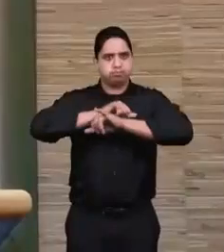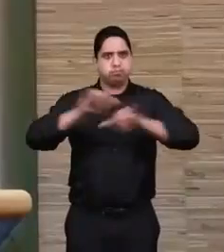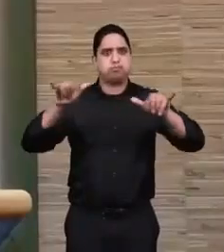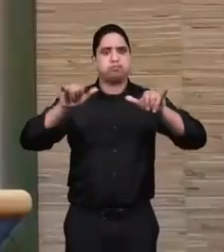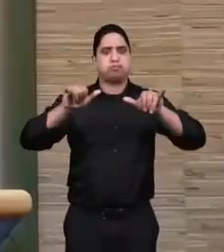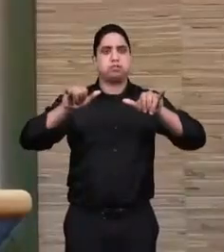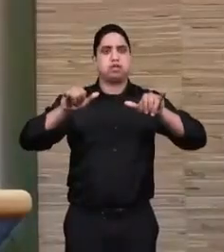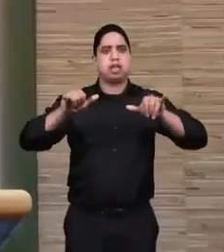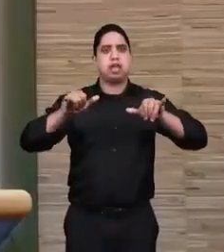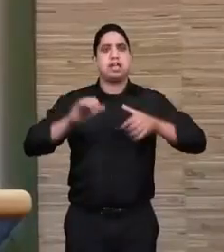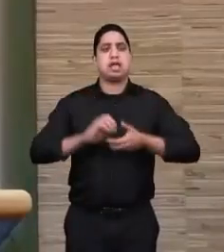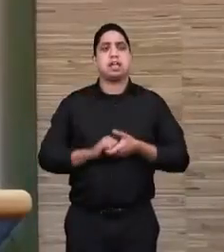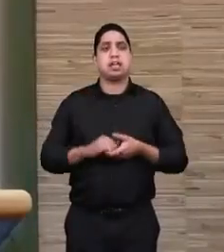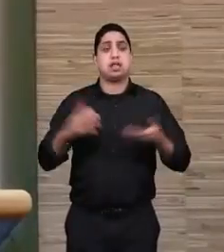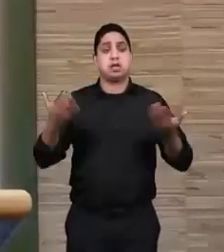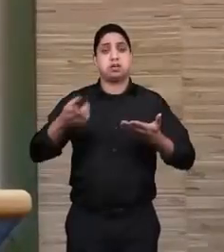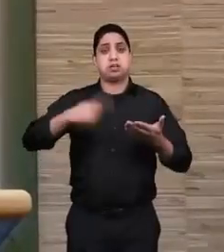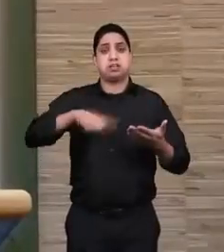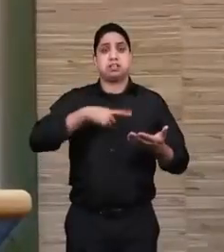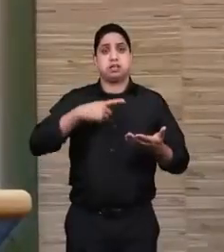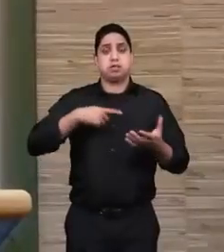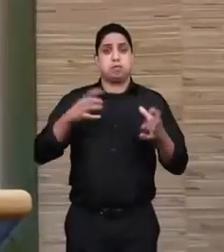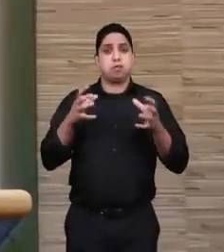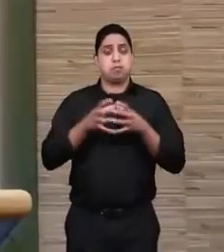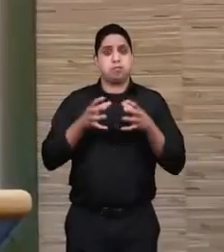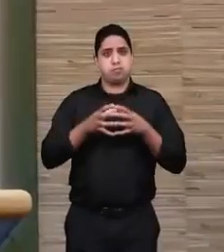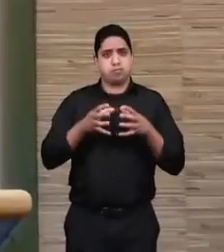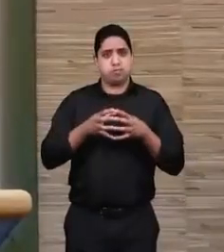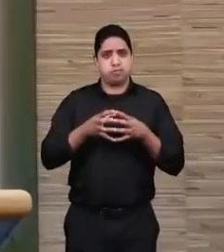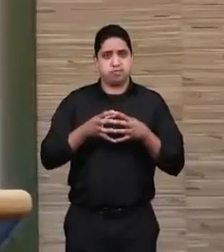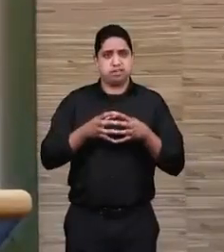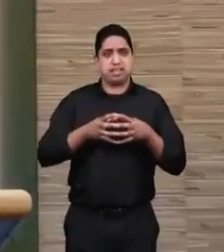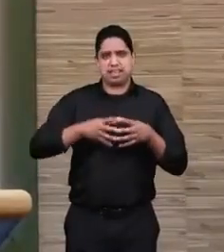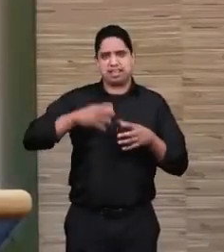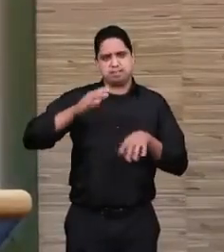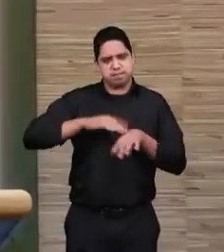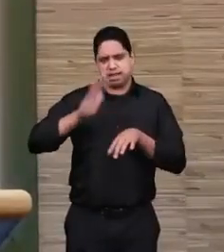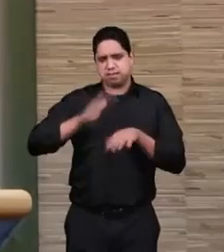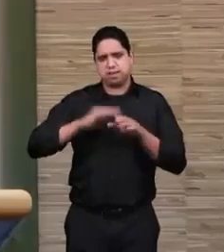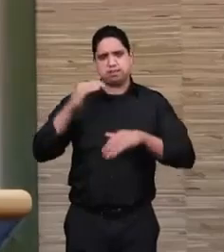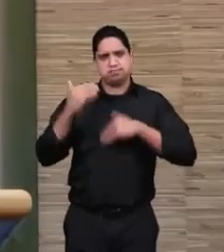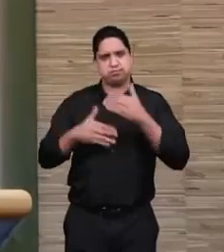We have a large group which is increasing every day